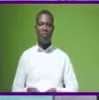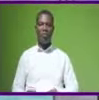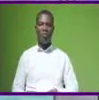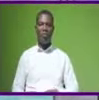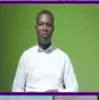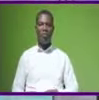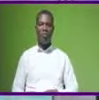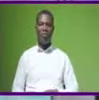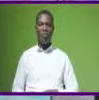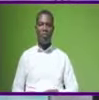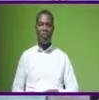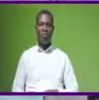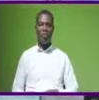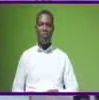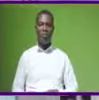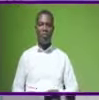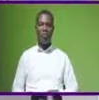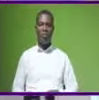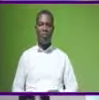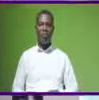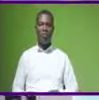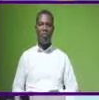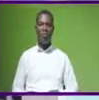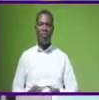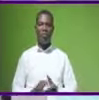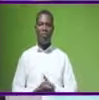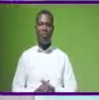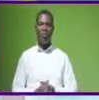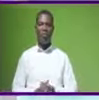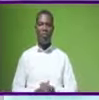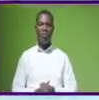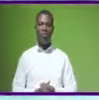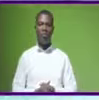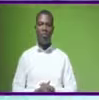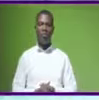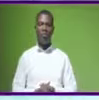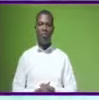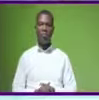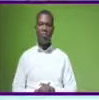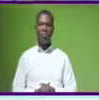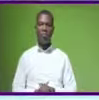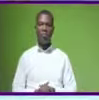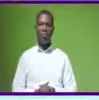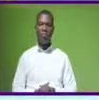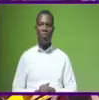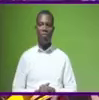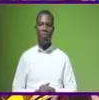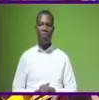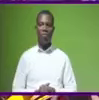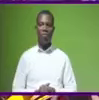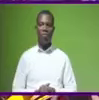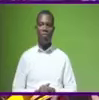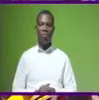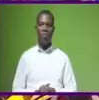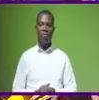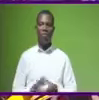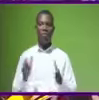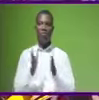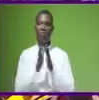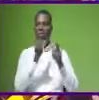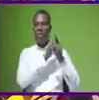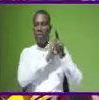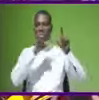chel yes e pa mo chel me pa mo chel ani die kwan so me pa mo chel ani die kwan so praise the